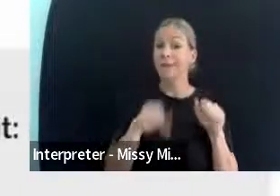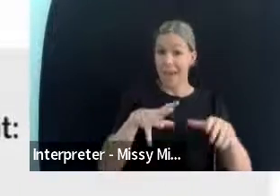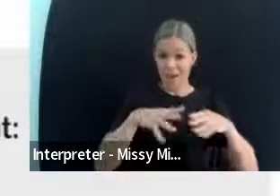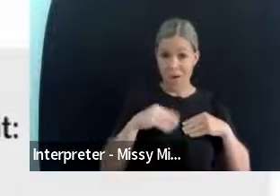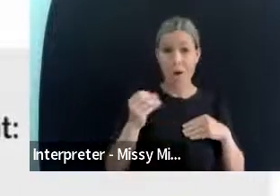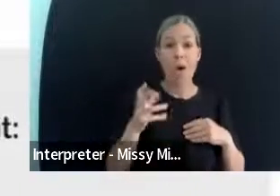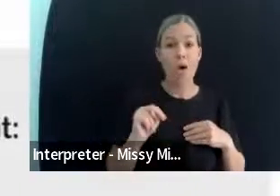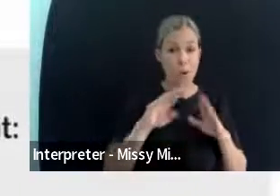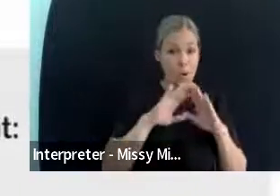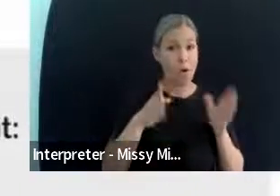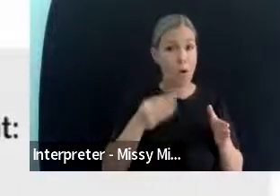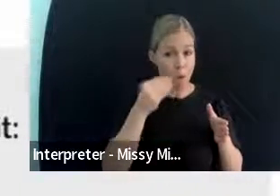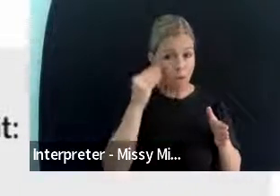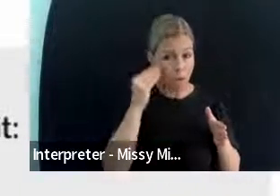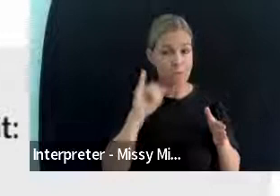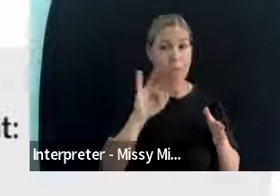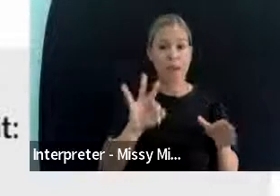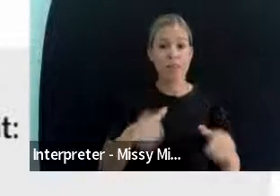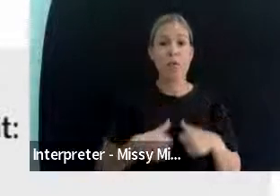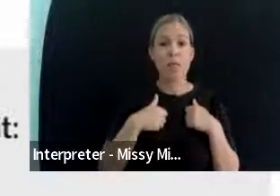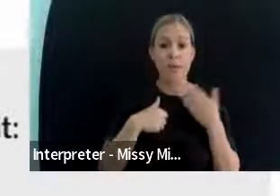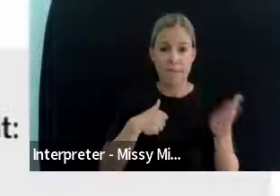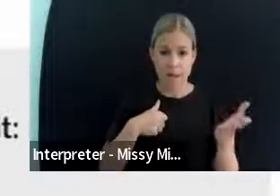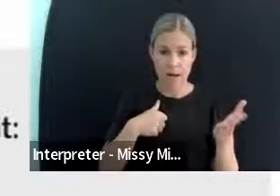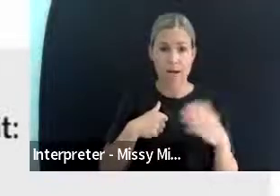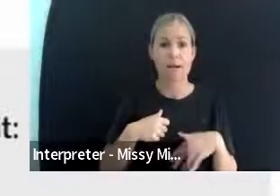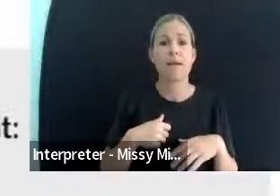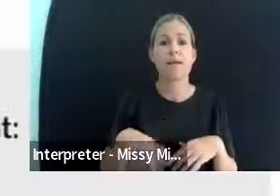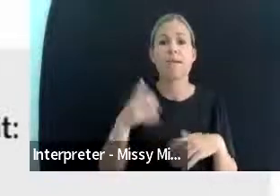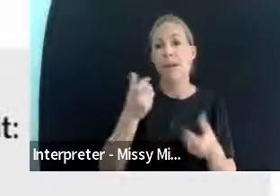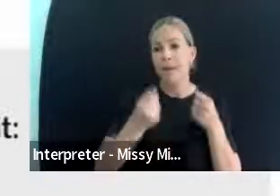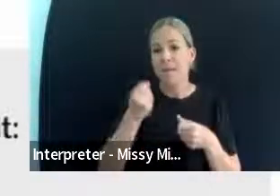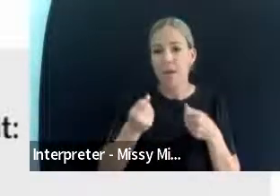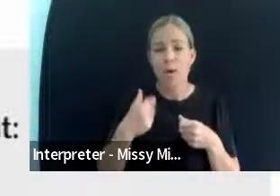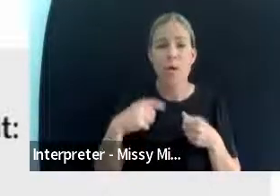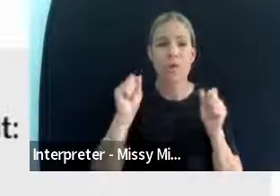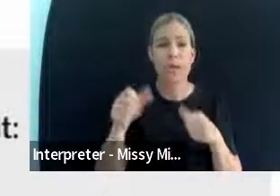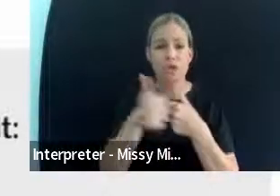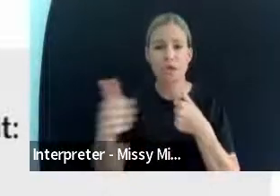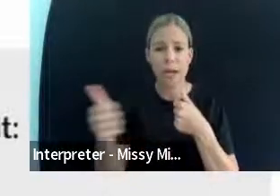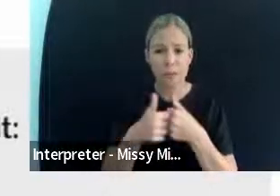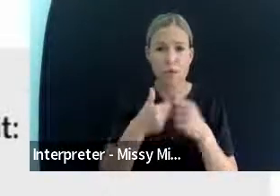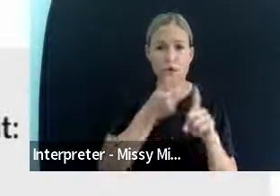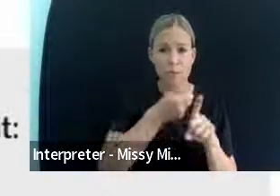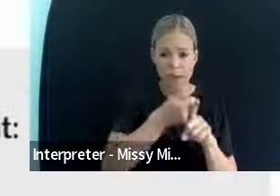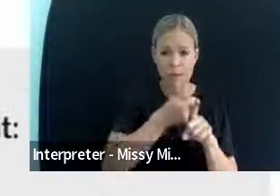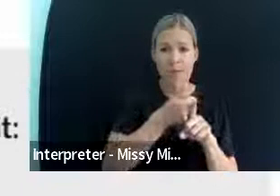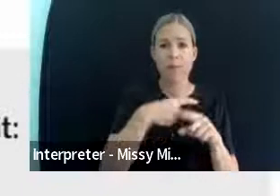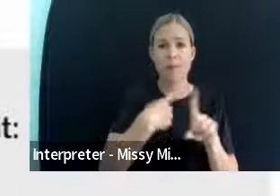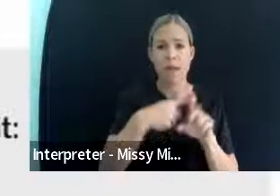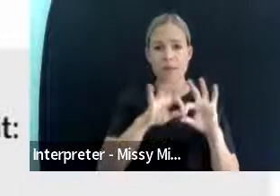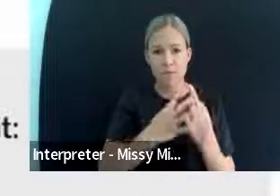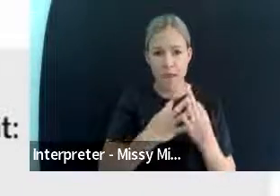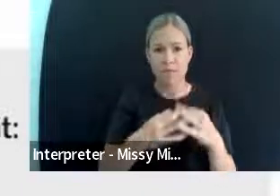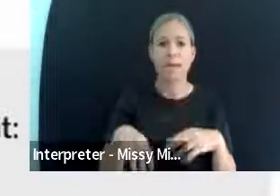there, one vehicle used to transport you or a member of your household, life insurance policies with a face amount